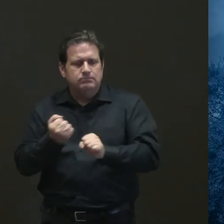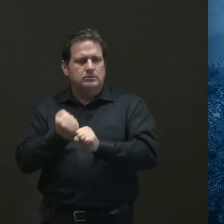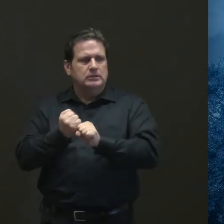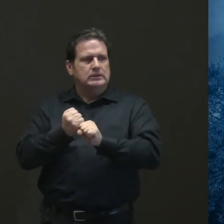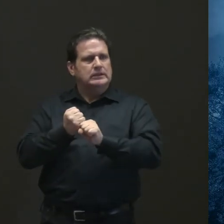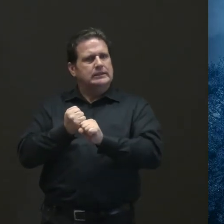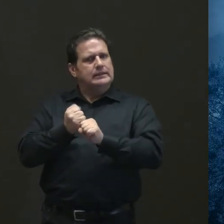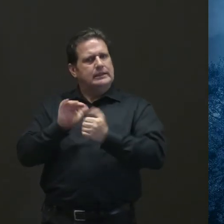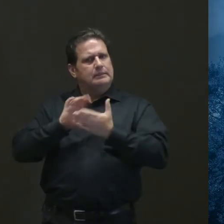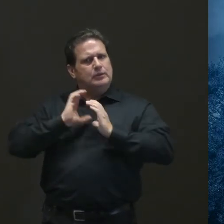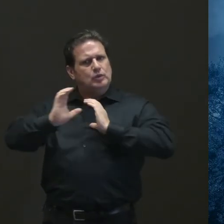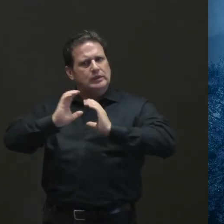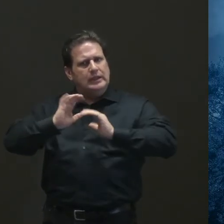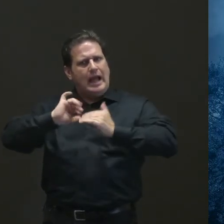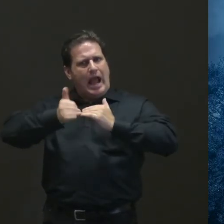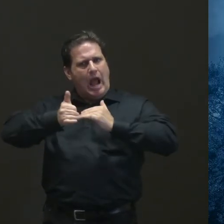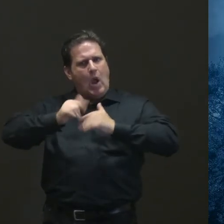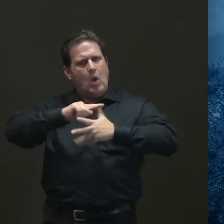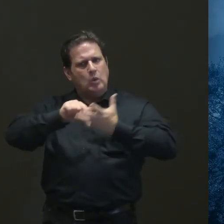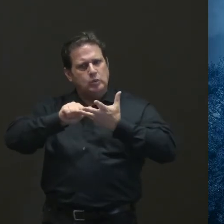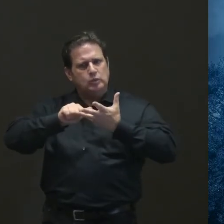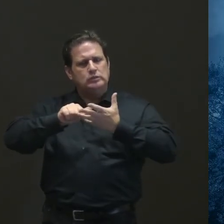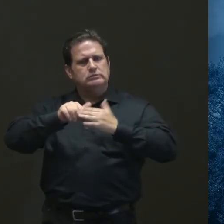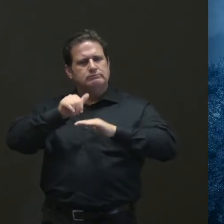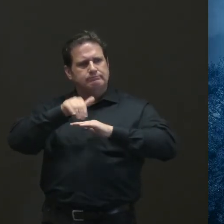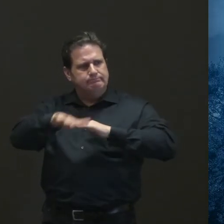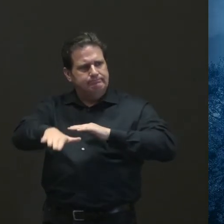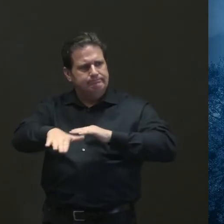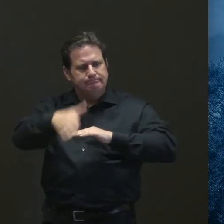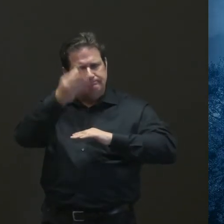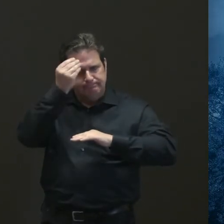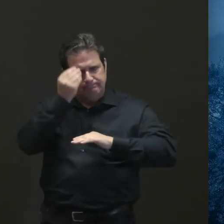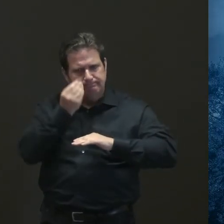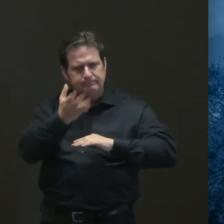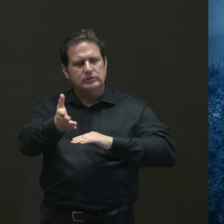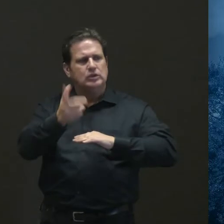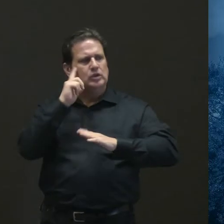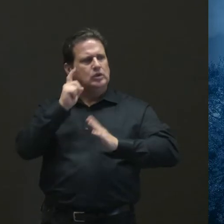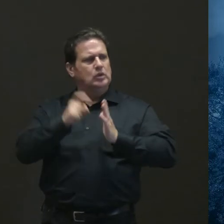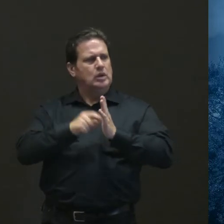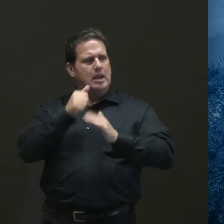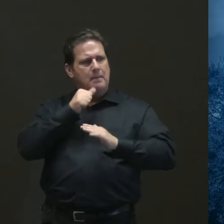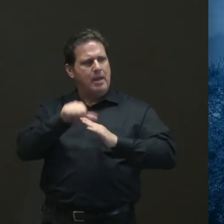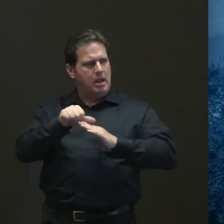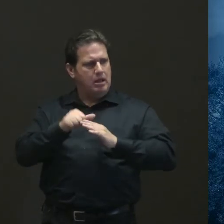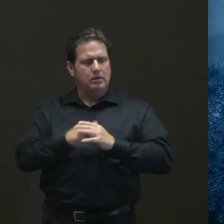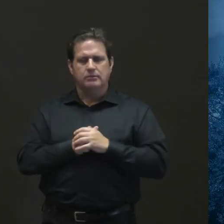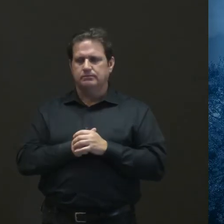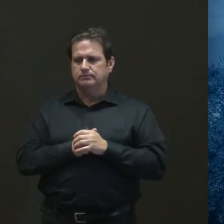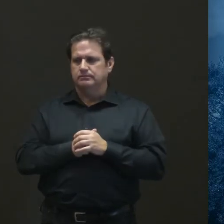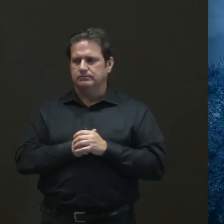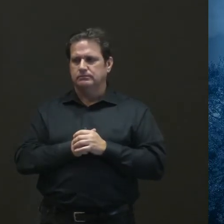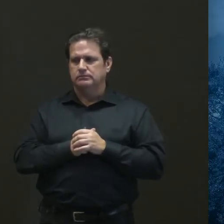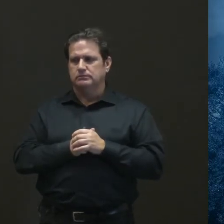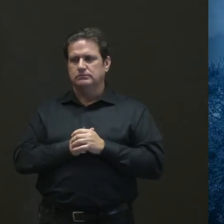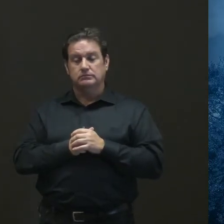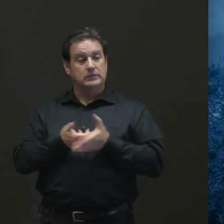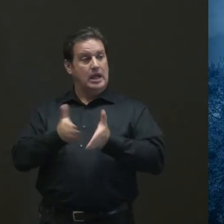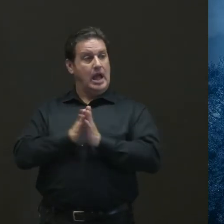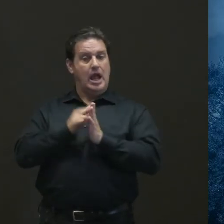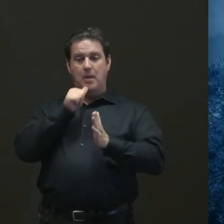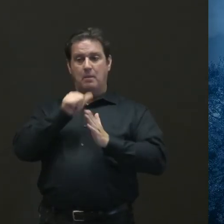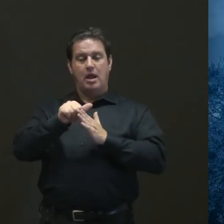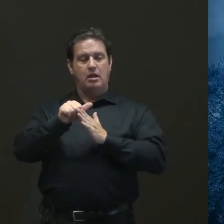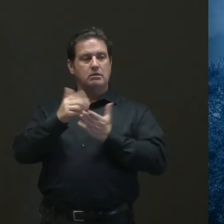into communications. Here's how you do it. Everybody got a notice in the mail. If they wanted to vote by mail ballot, they could ask for one.